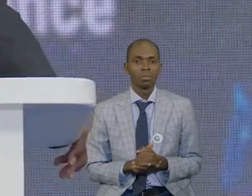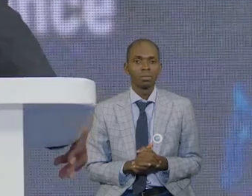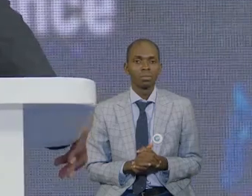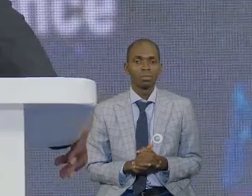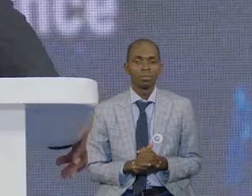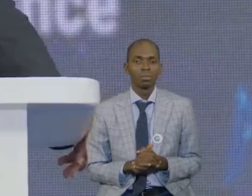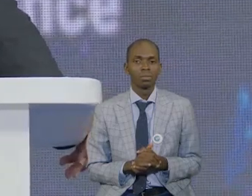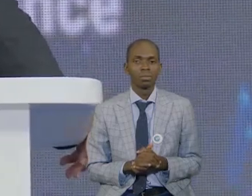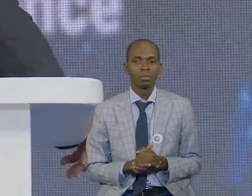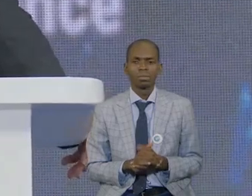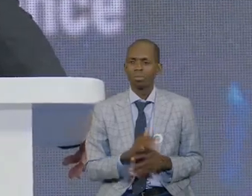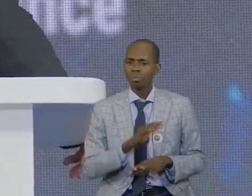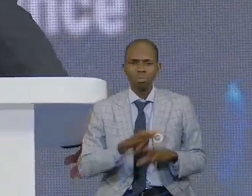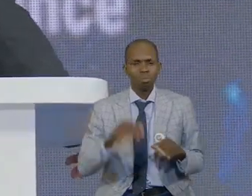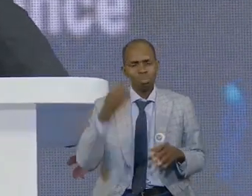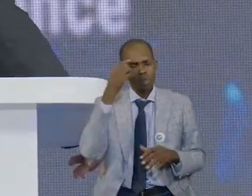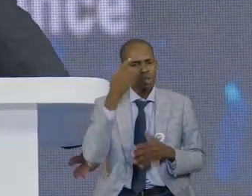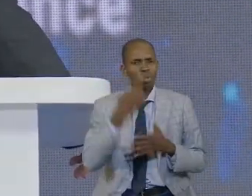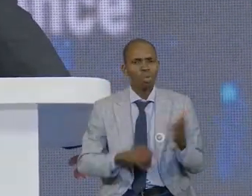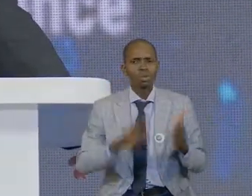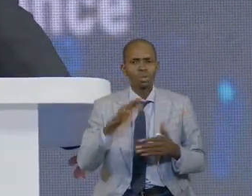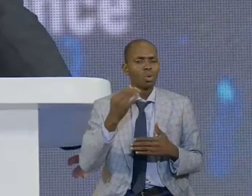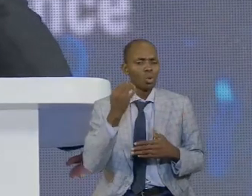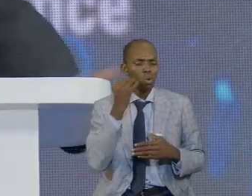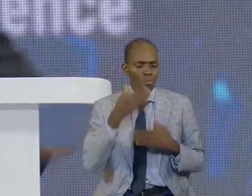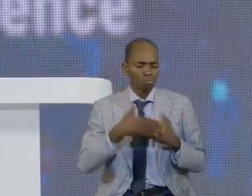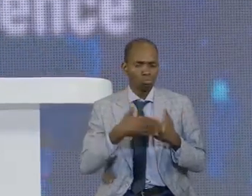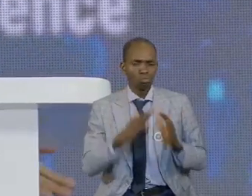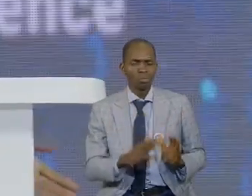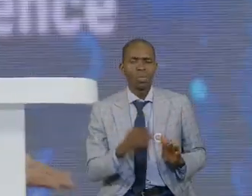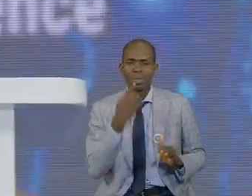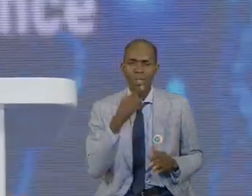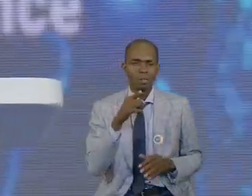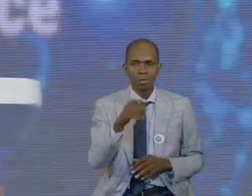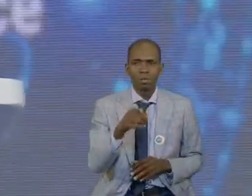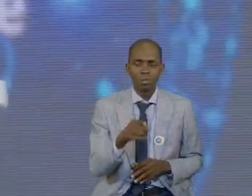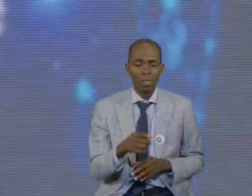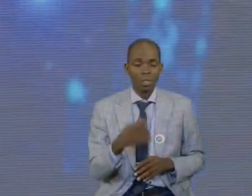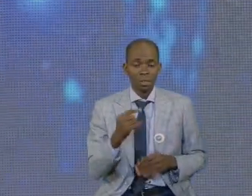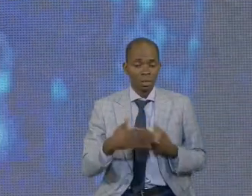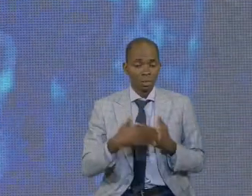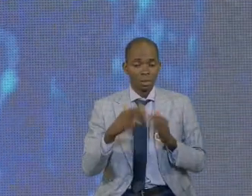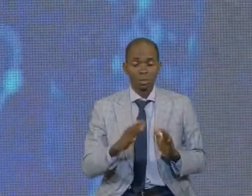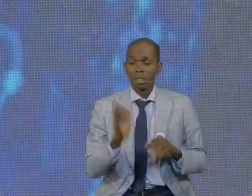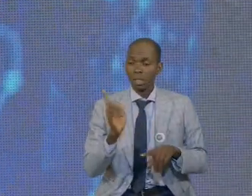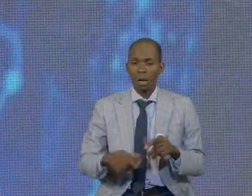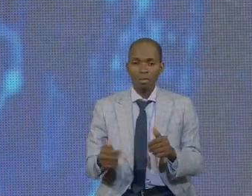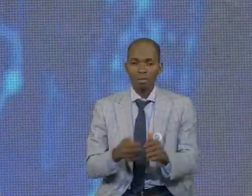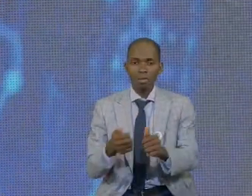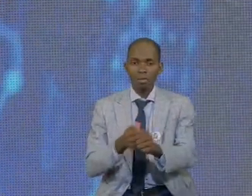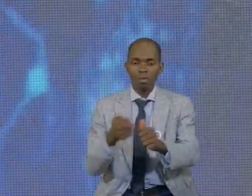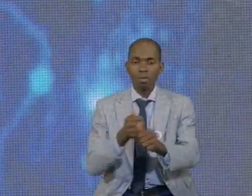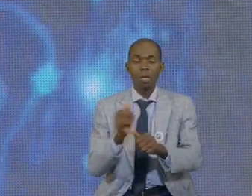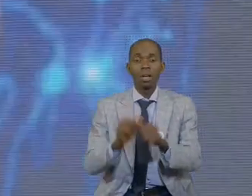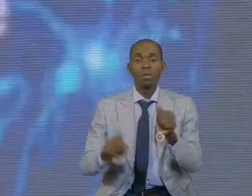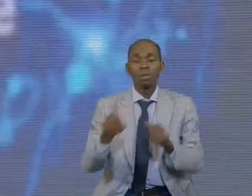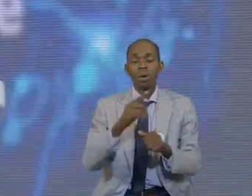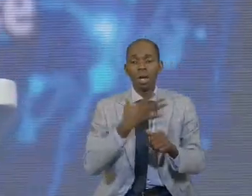Don't mind what your neighbors tell you. They cannot be following you everywhere, saying the same bad things.